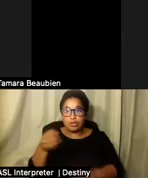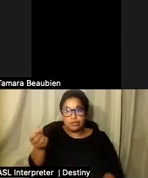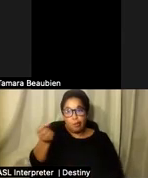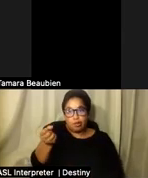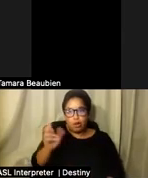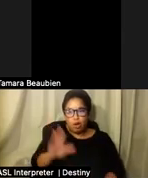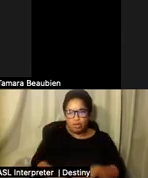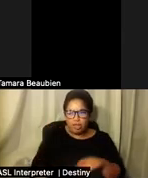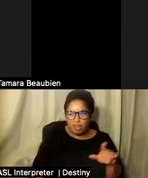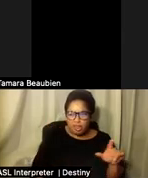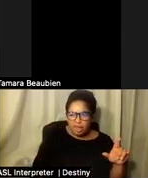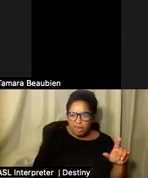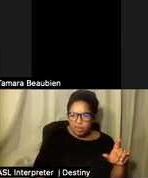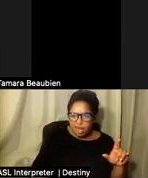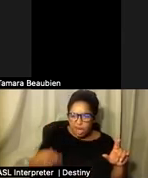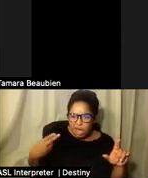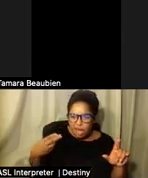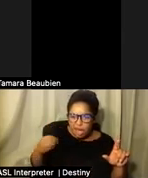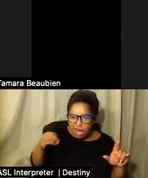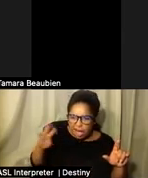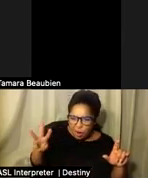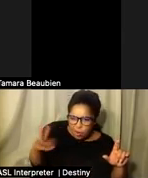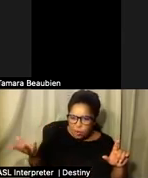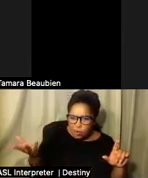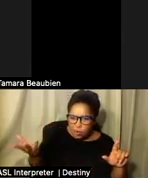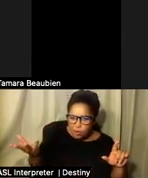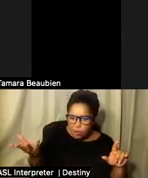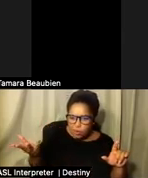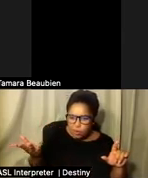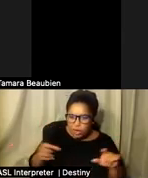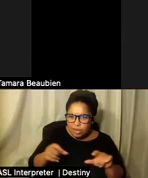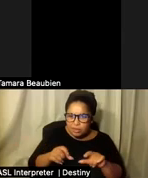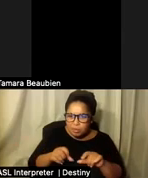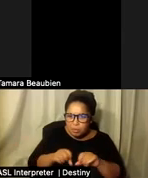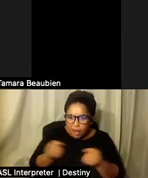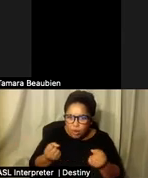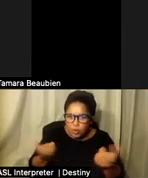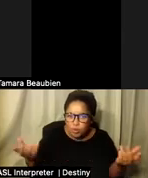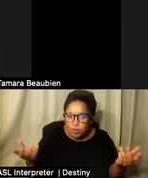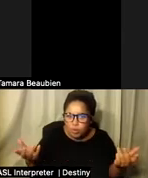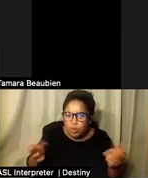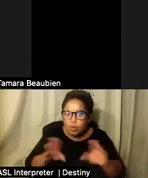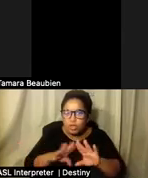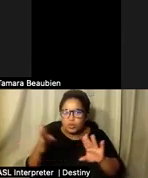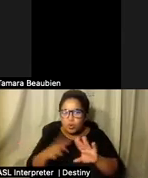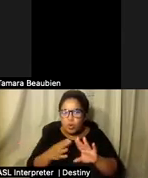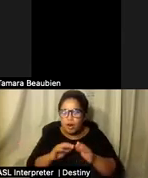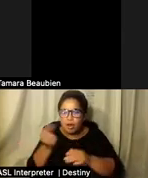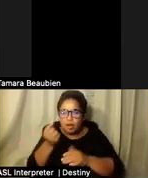So how is it that door is hanging on? This is pretty much a breakthrough. The door in the photo is held in place